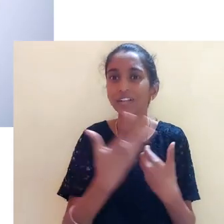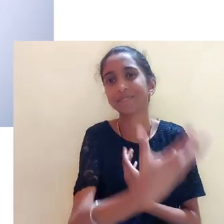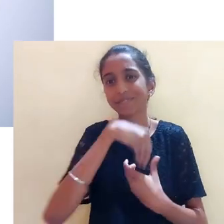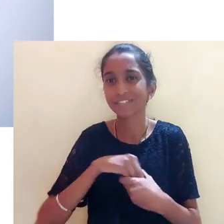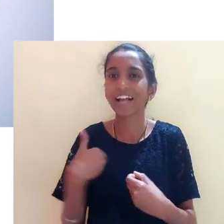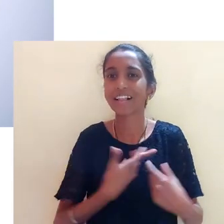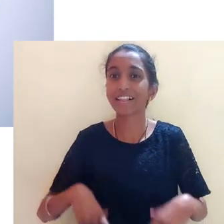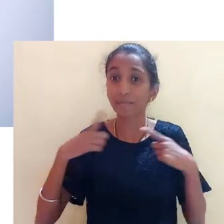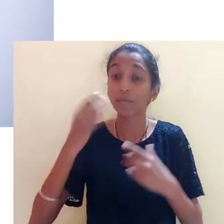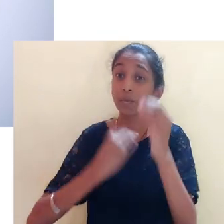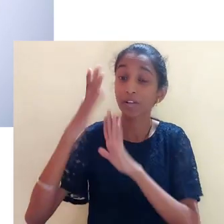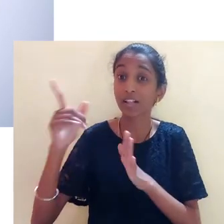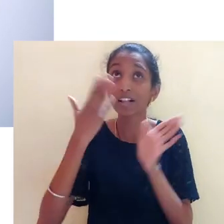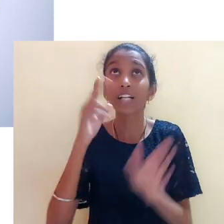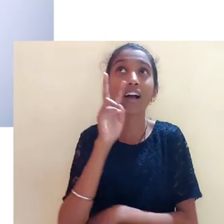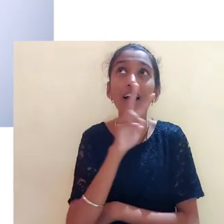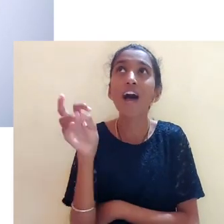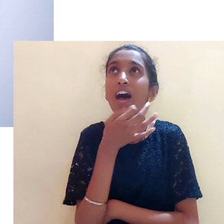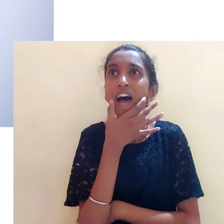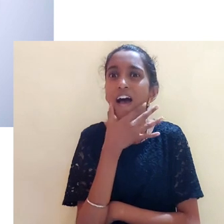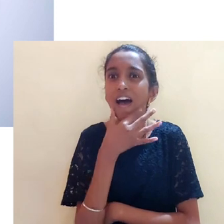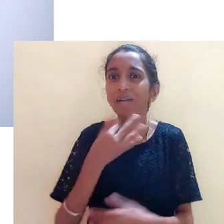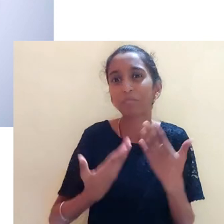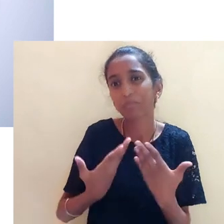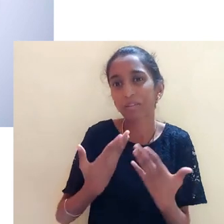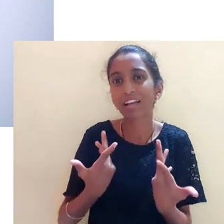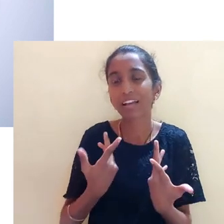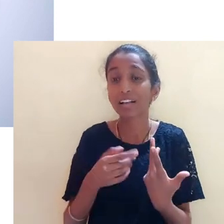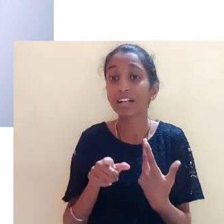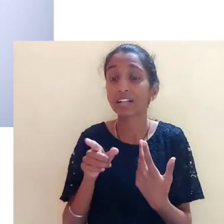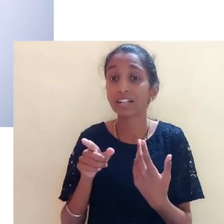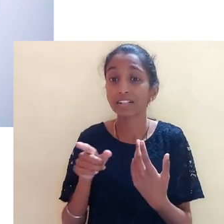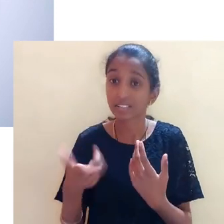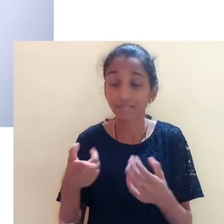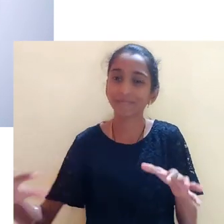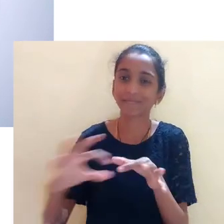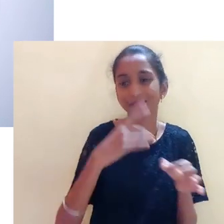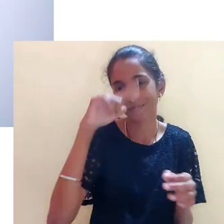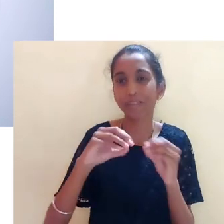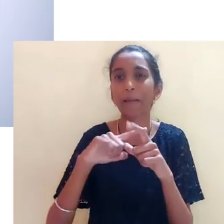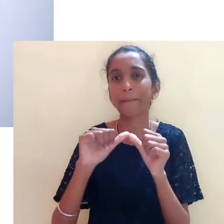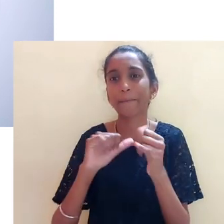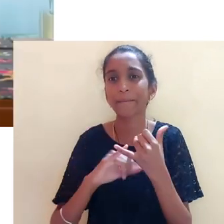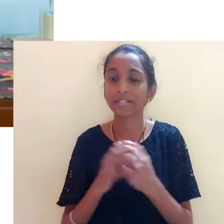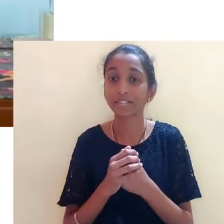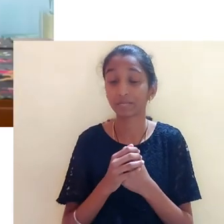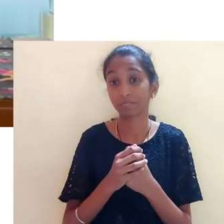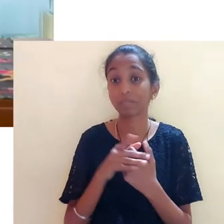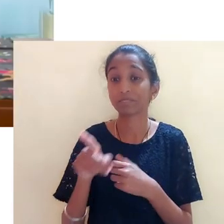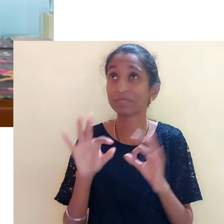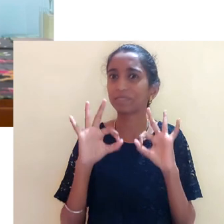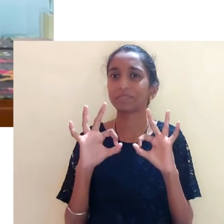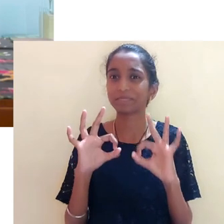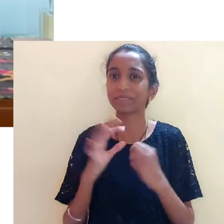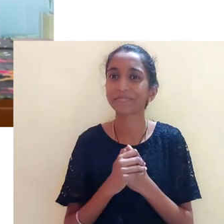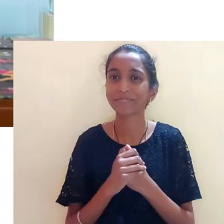of their lives, something that they were fascinated by. And so it also finds its way into this piece. Right. That's cool.